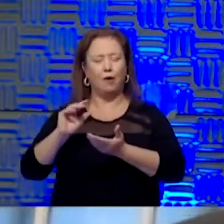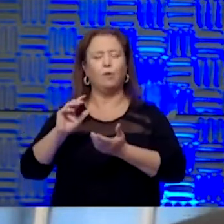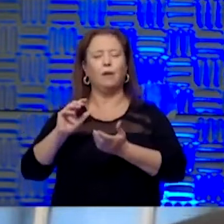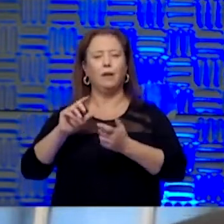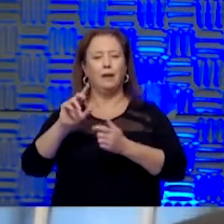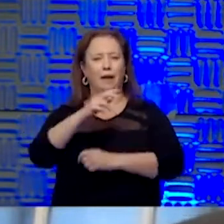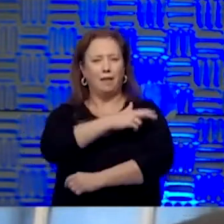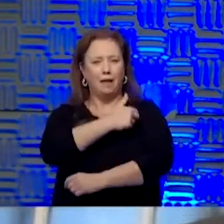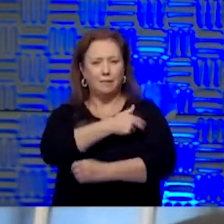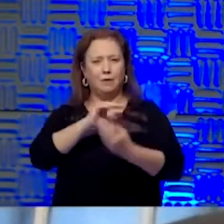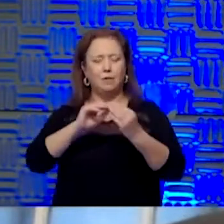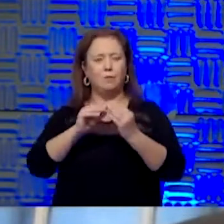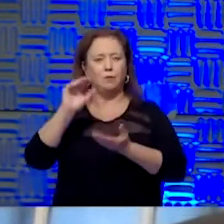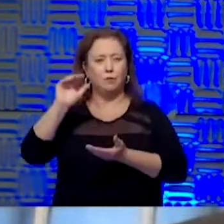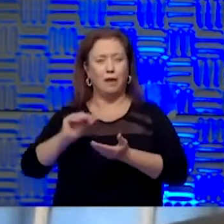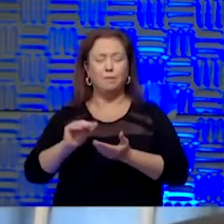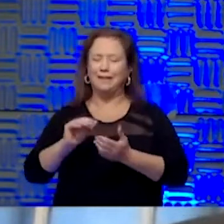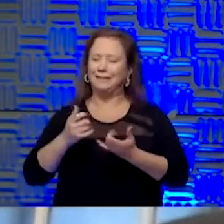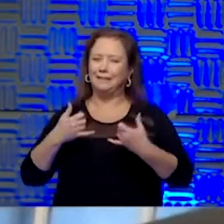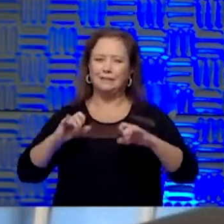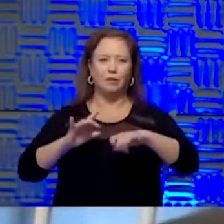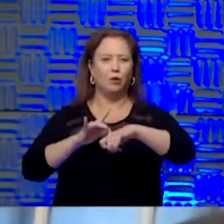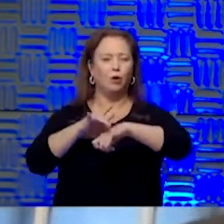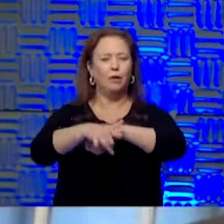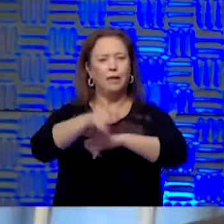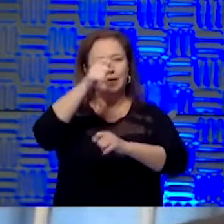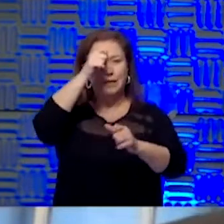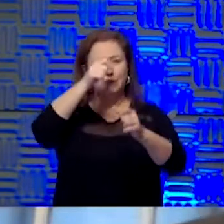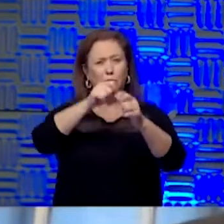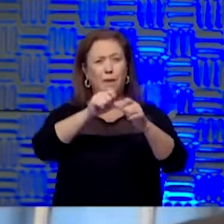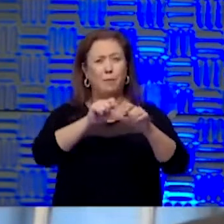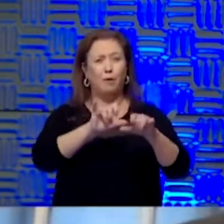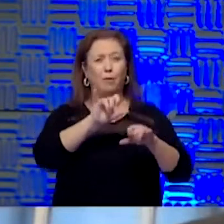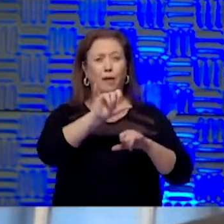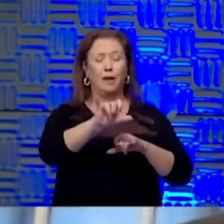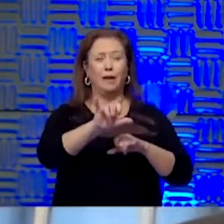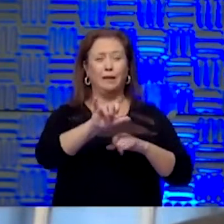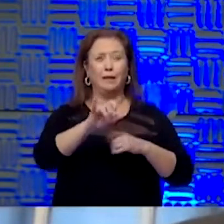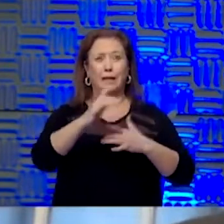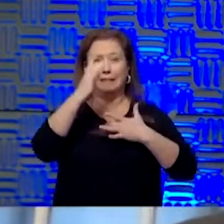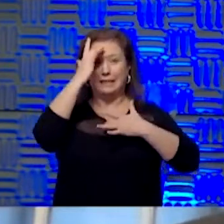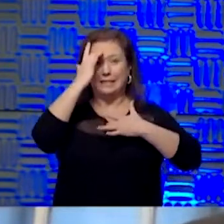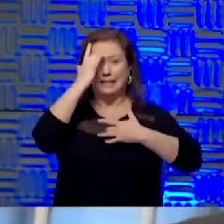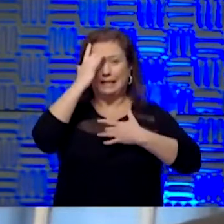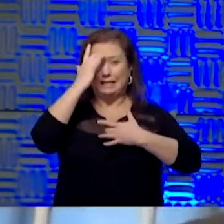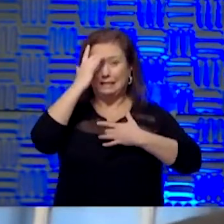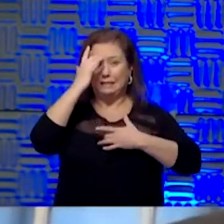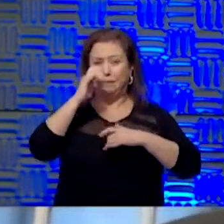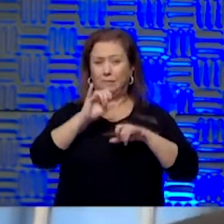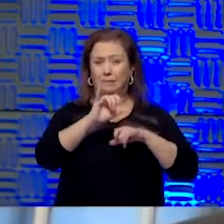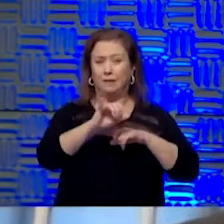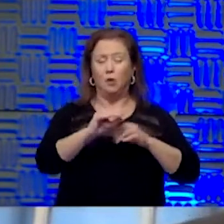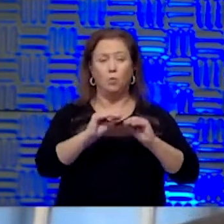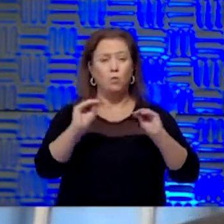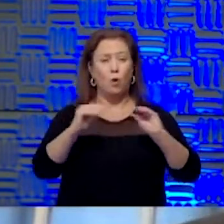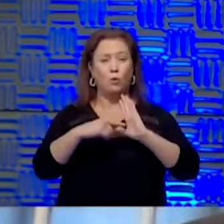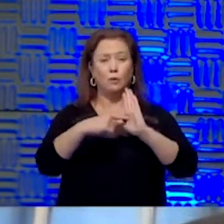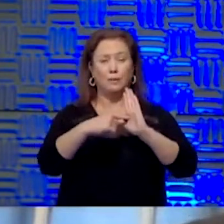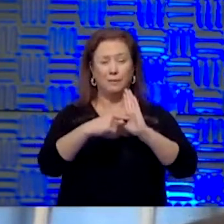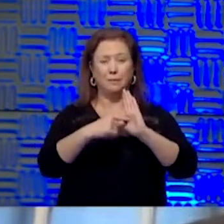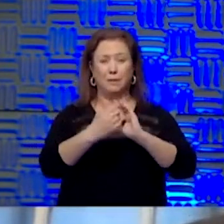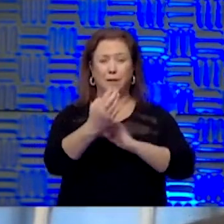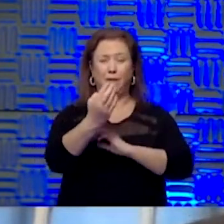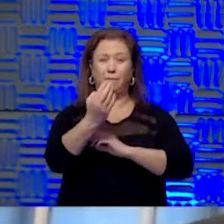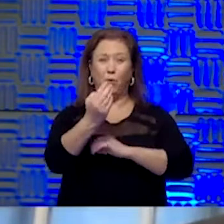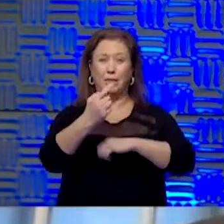down, we're still early in this. You may remember the incubation period can be anywhere from up to 14 days. So we're really finishing up our